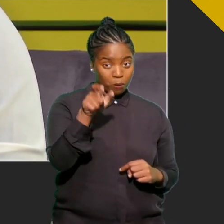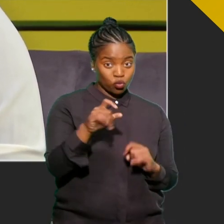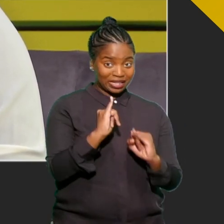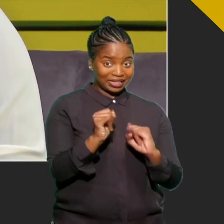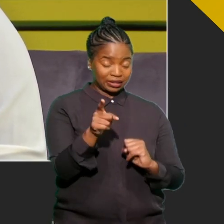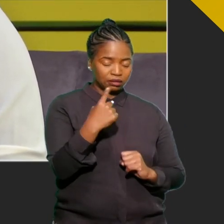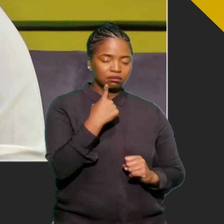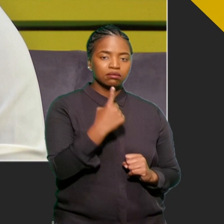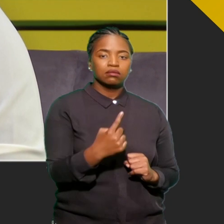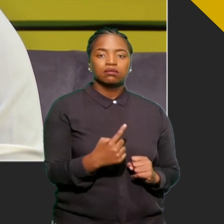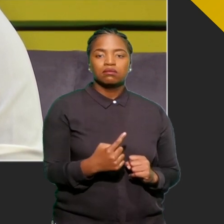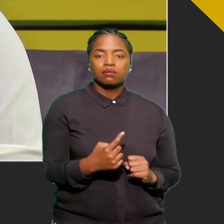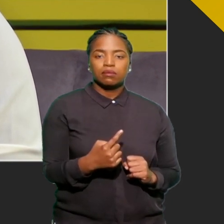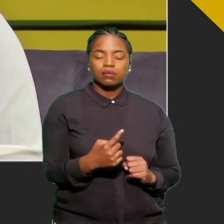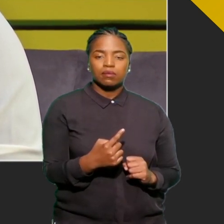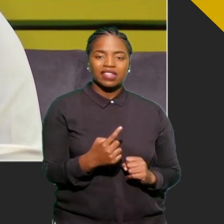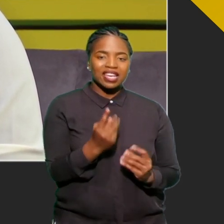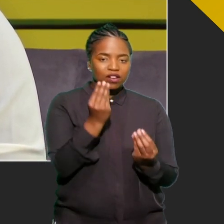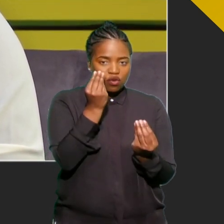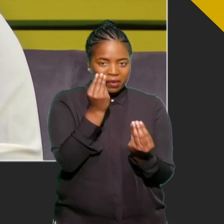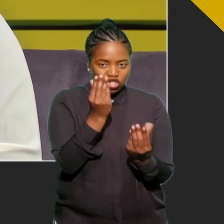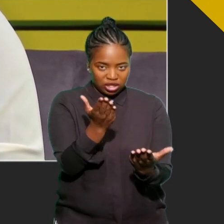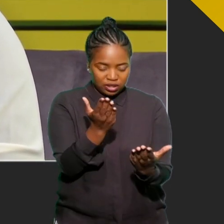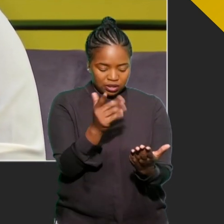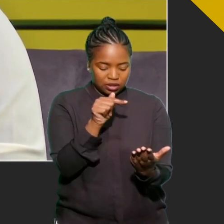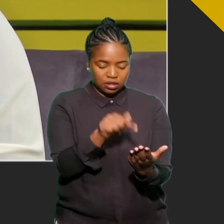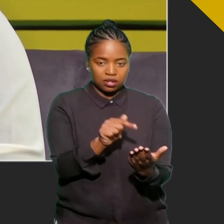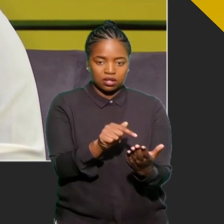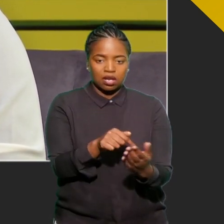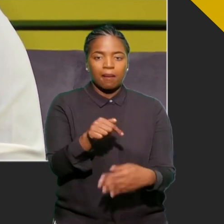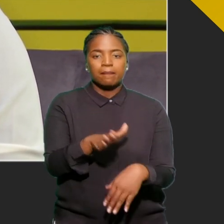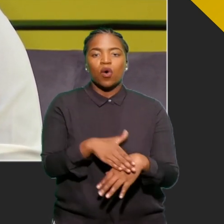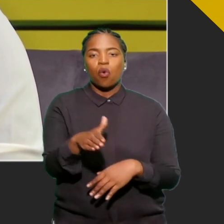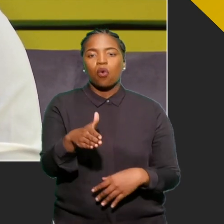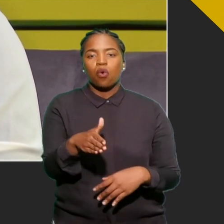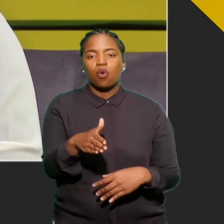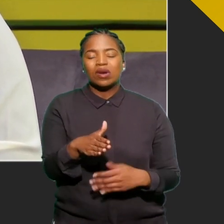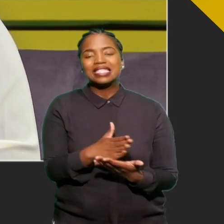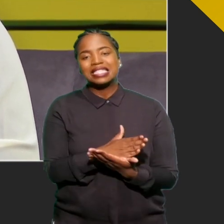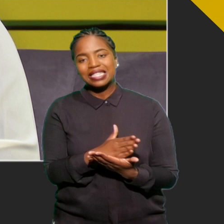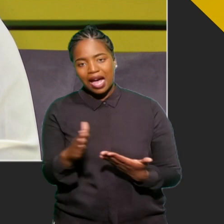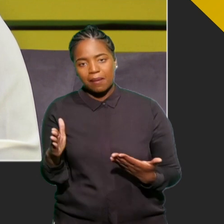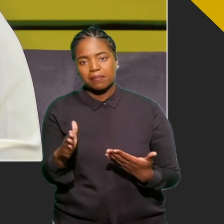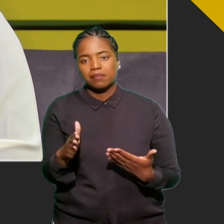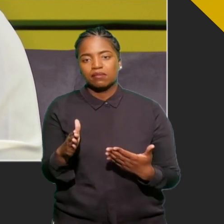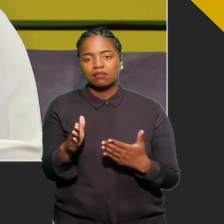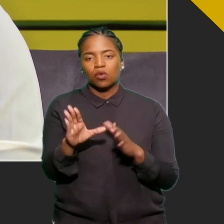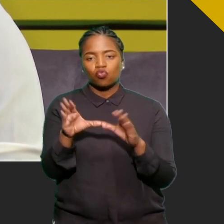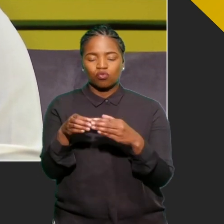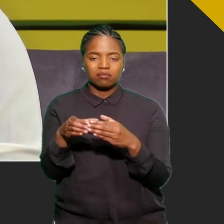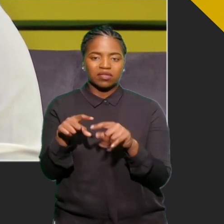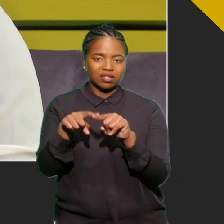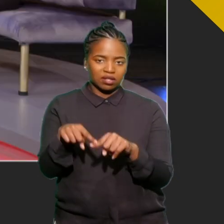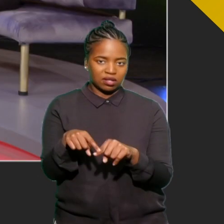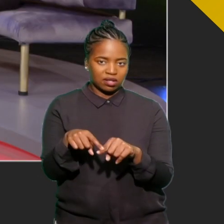what actually happens is that information is higher amongst certain populations.